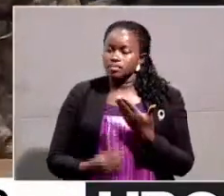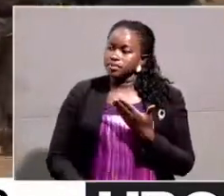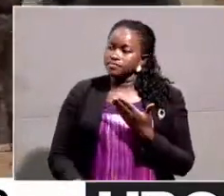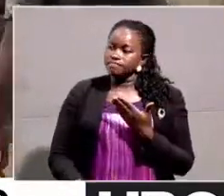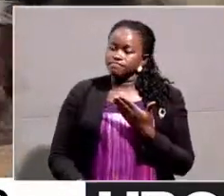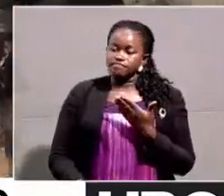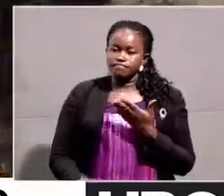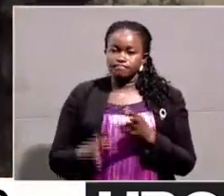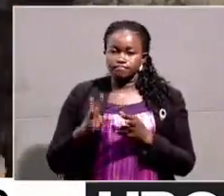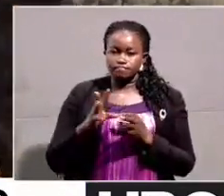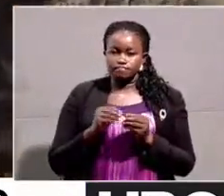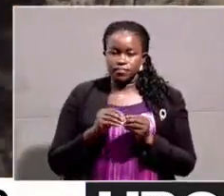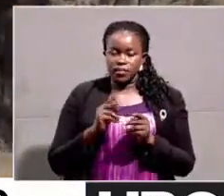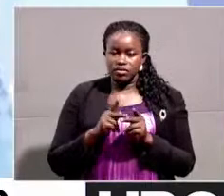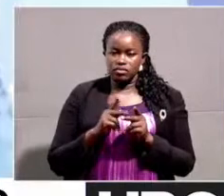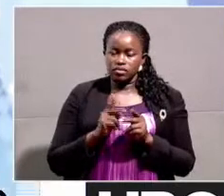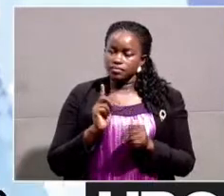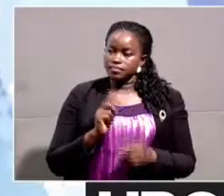Kisoro.